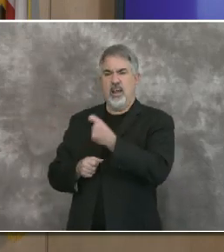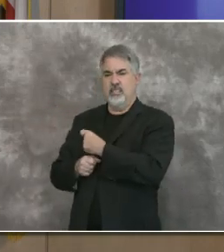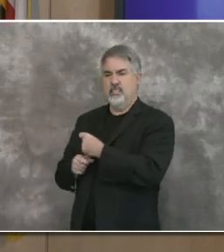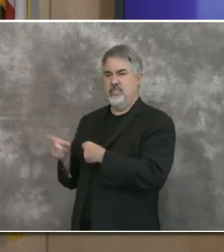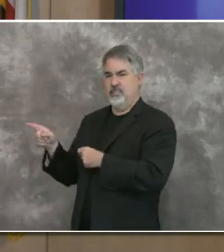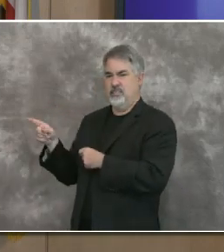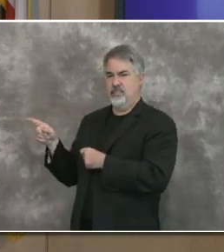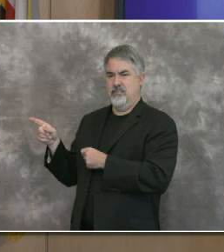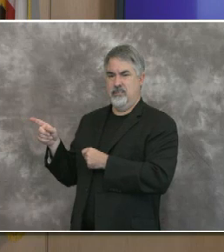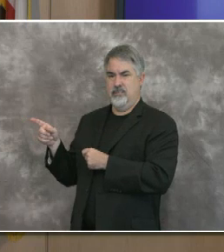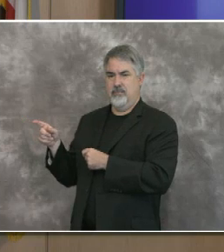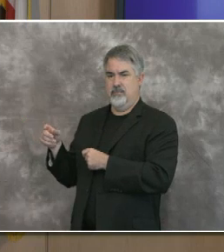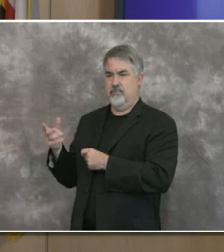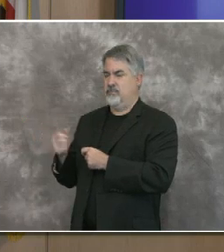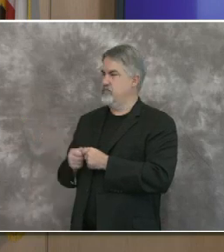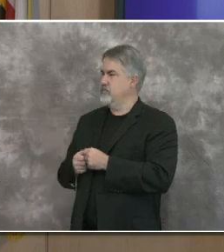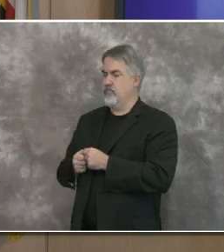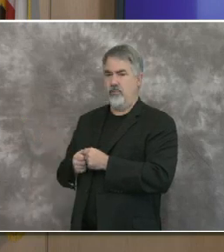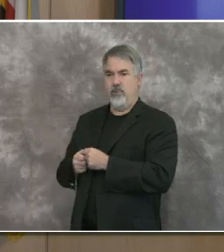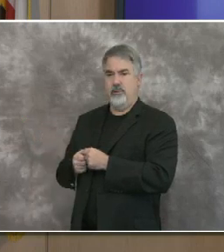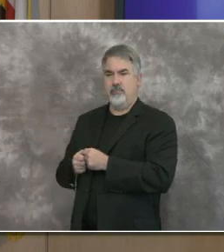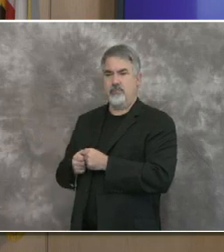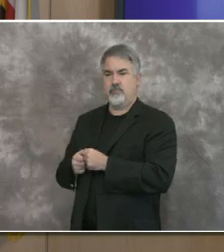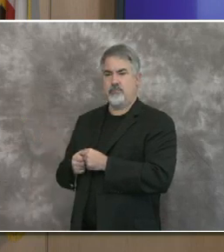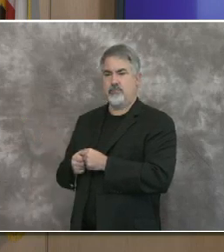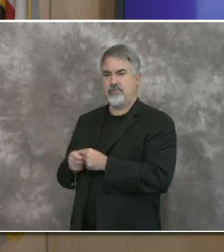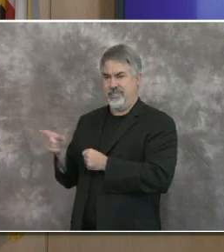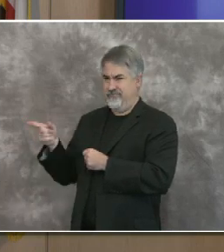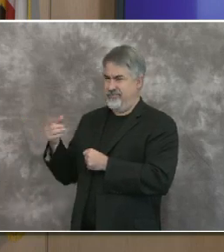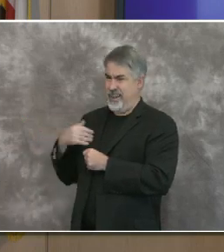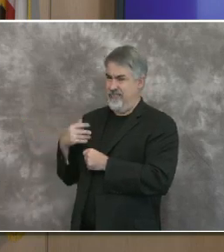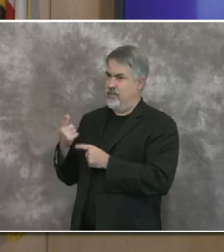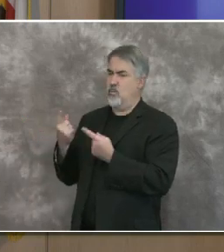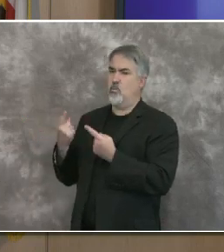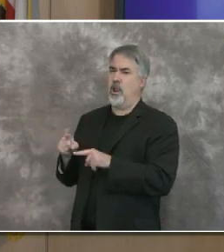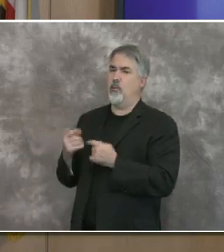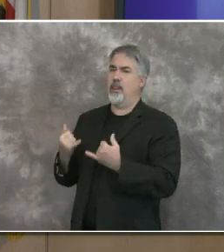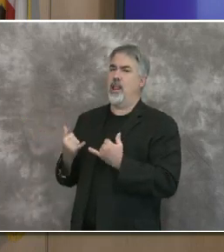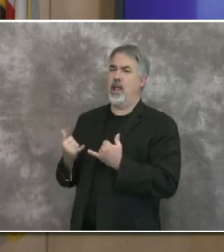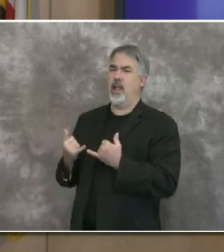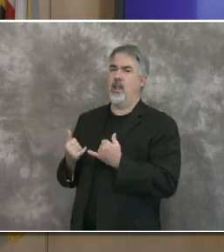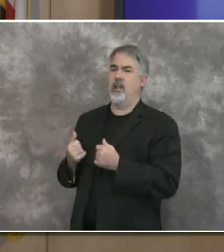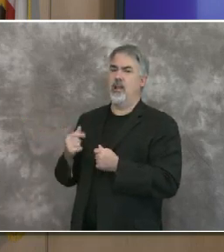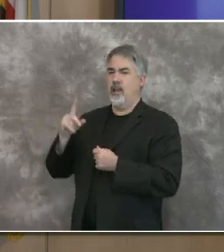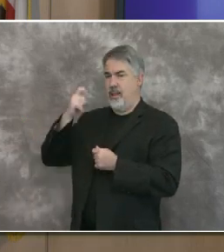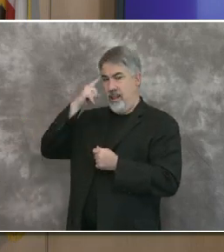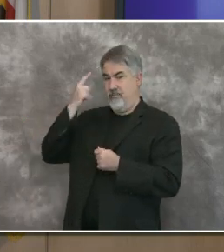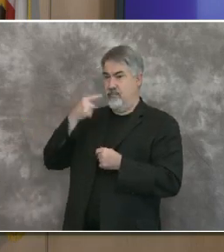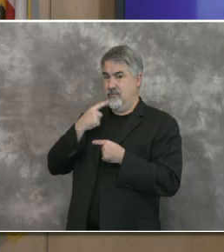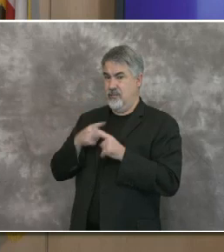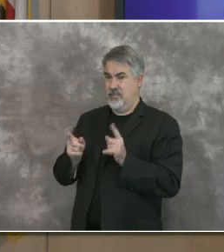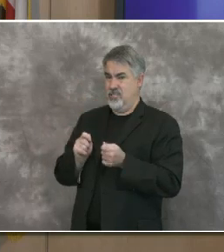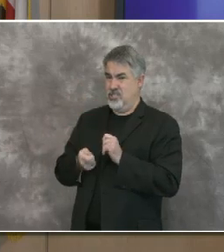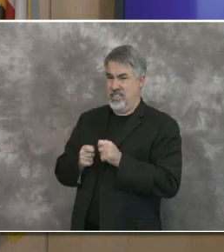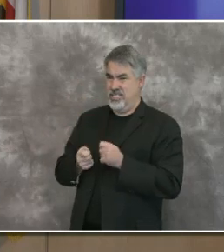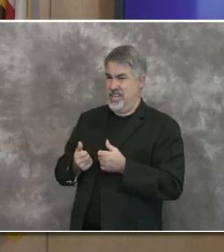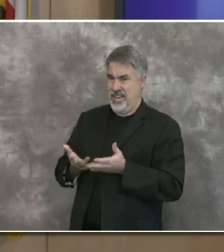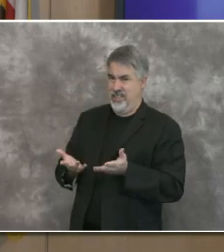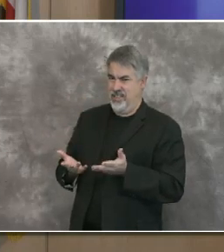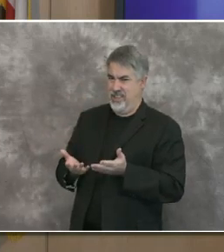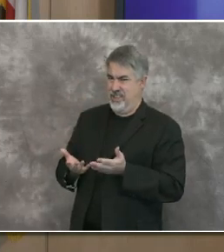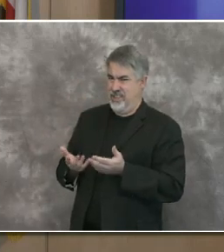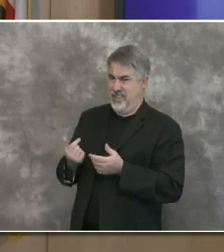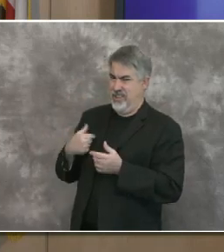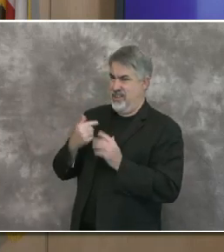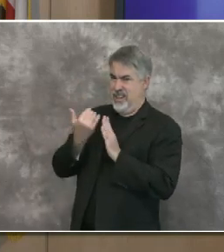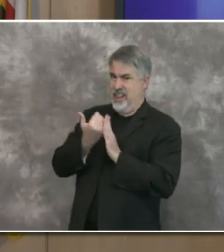today changes San Diego's guidelines that we have in place. No, the governor's announcement doesn't change our guidelines. Our